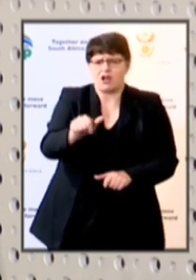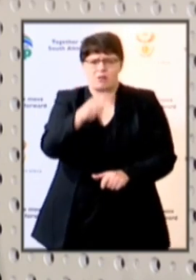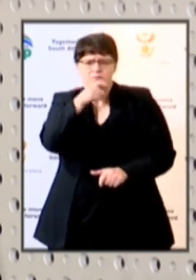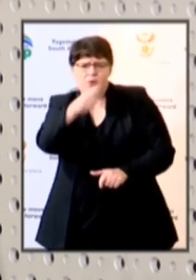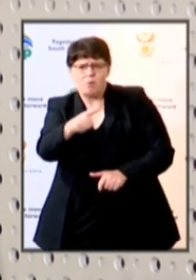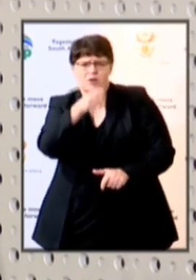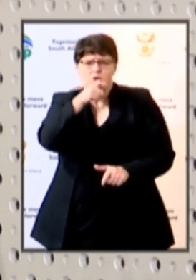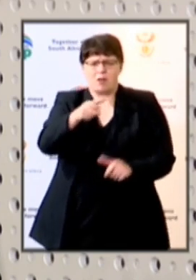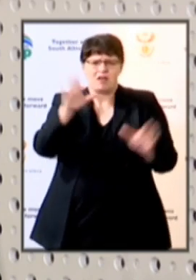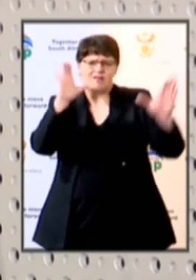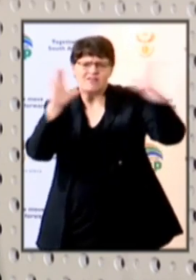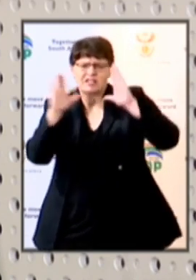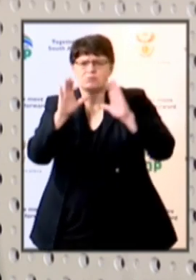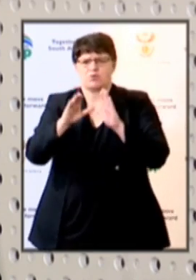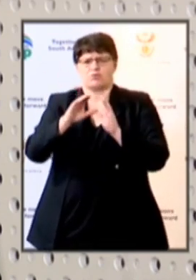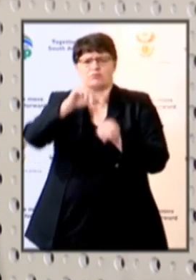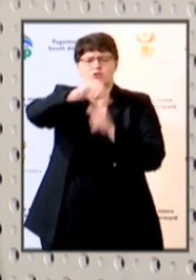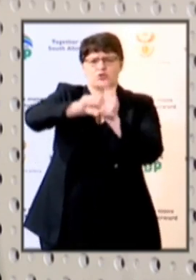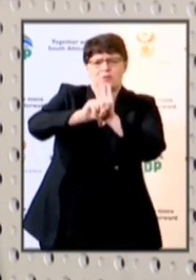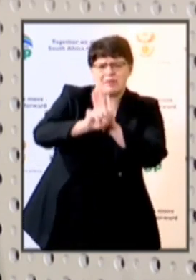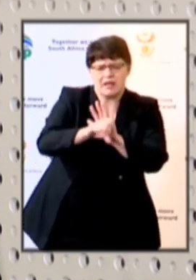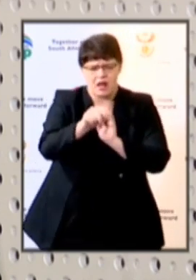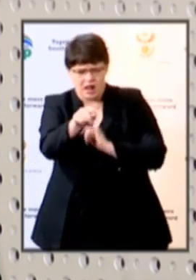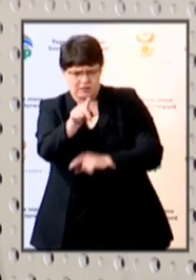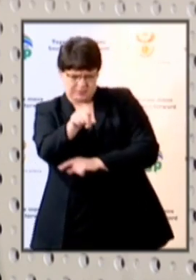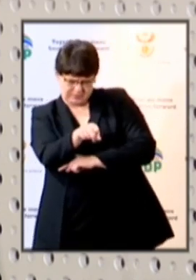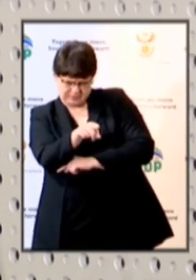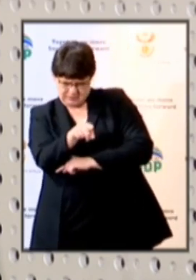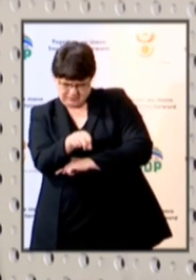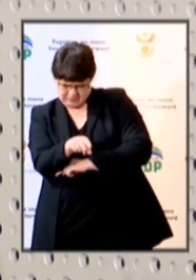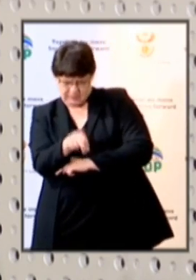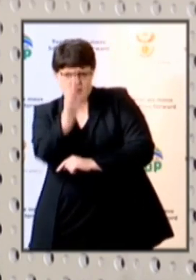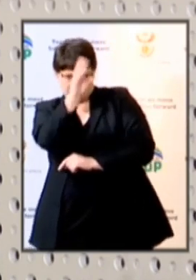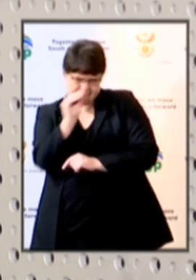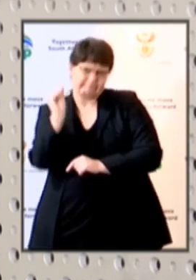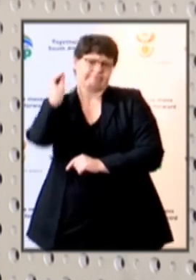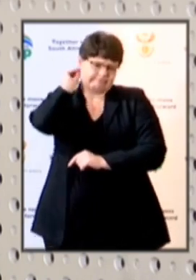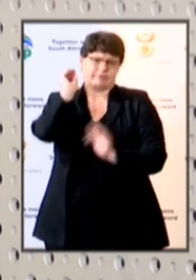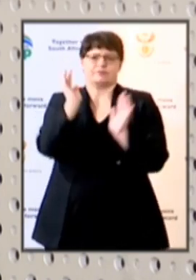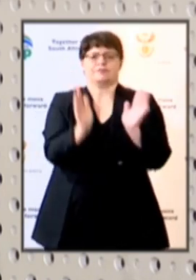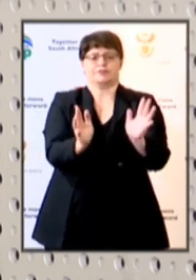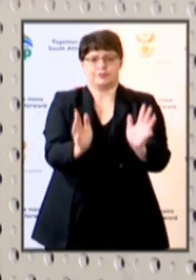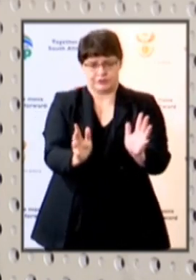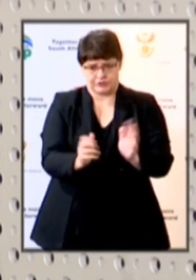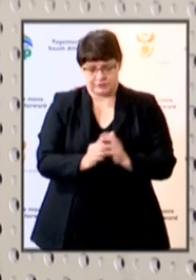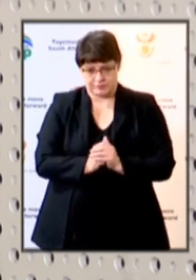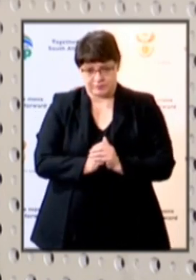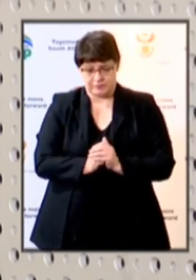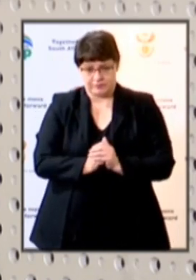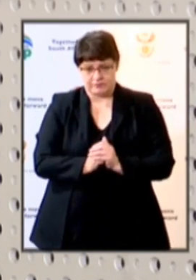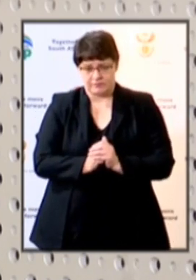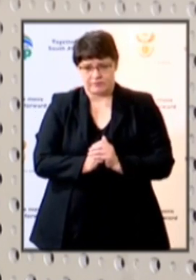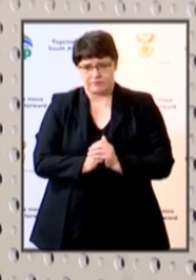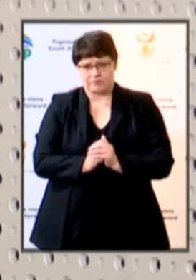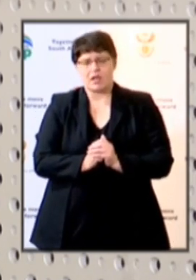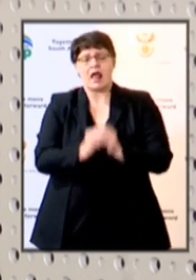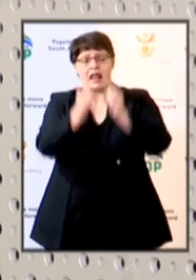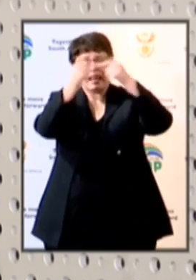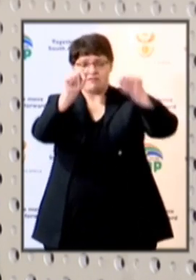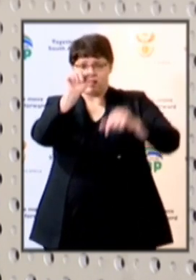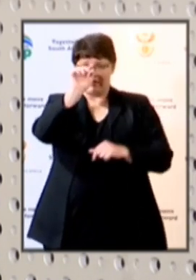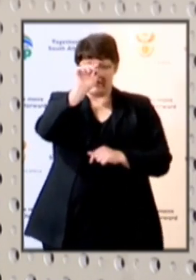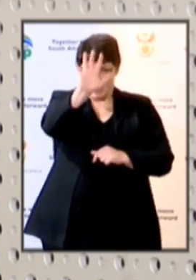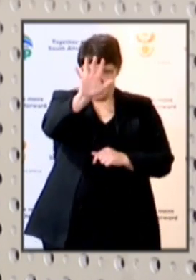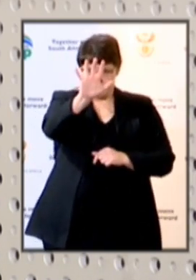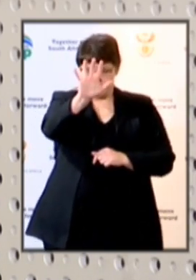media, and we've taken that into account. The current essential service activities that operate under level 5